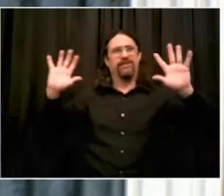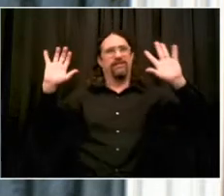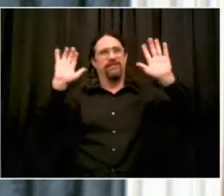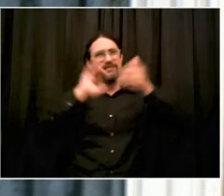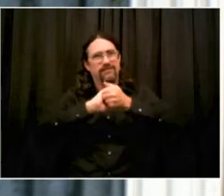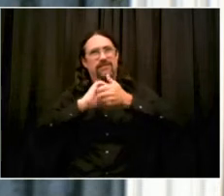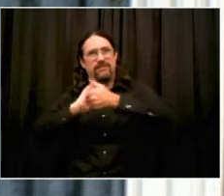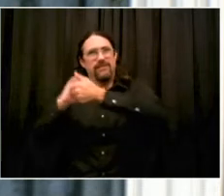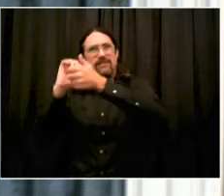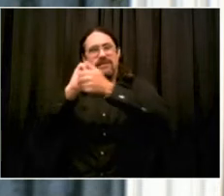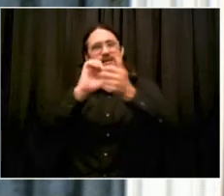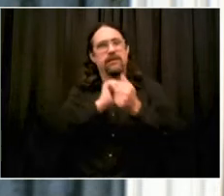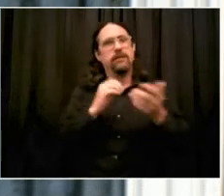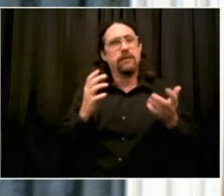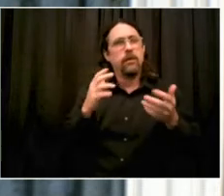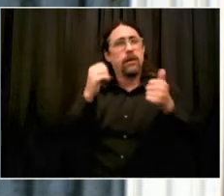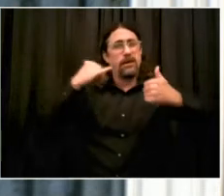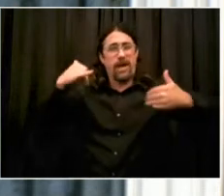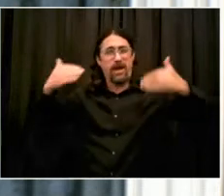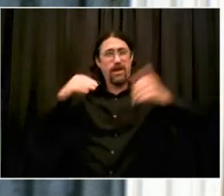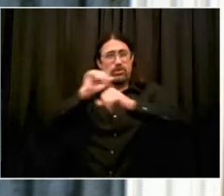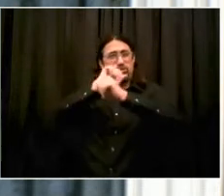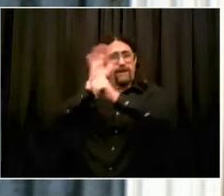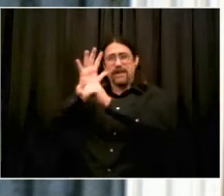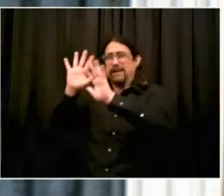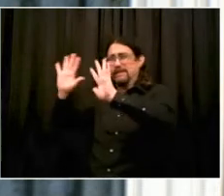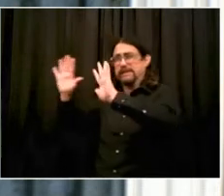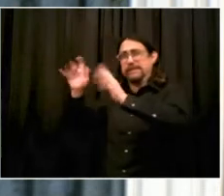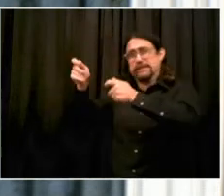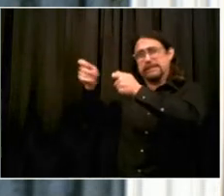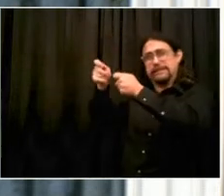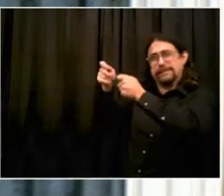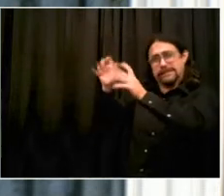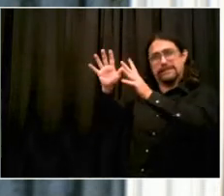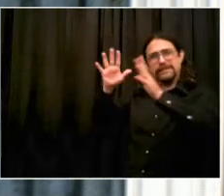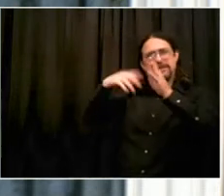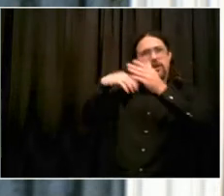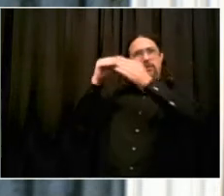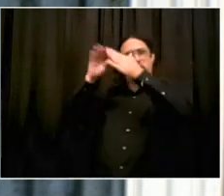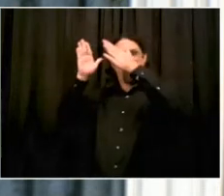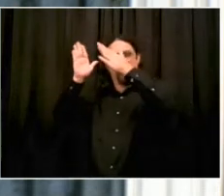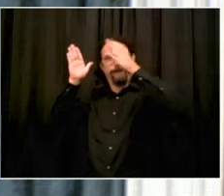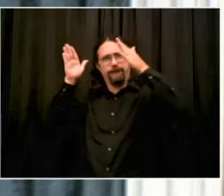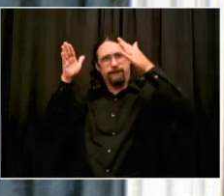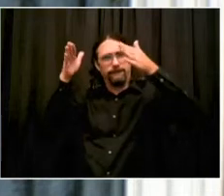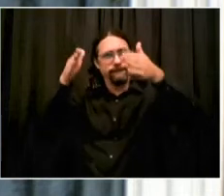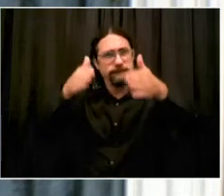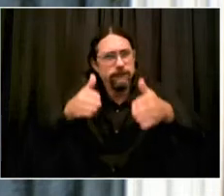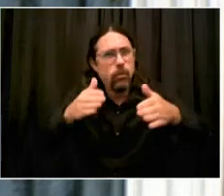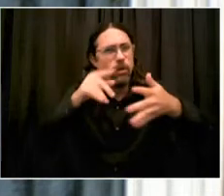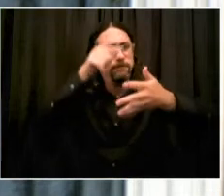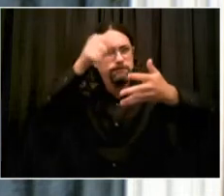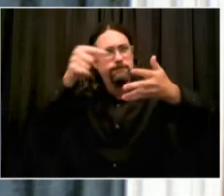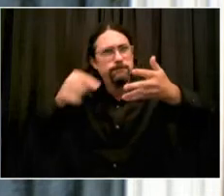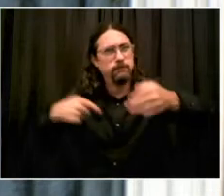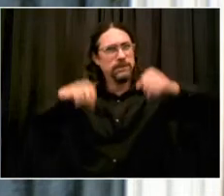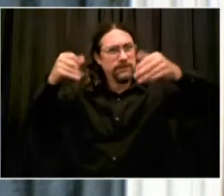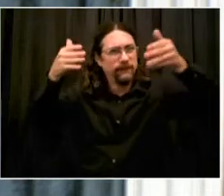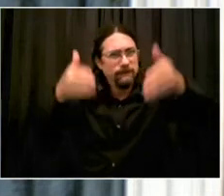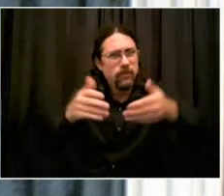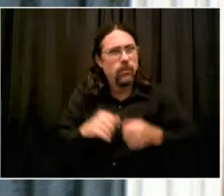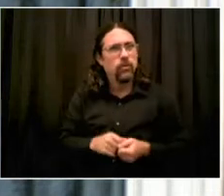joint outreach teams that go to specific neighborhoods around the